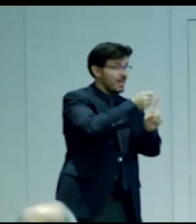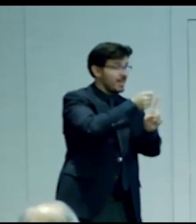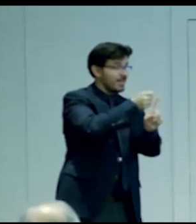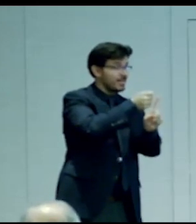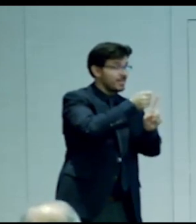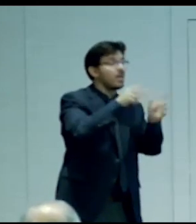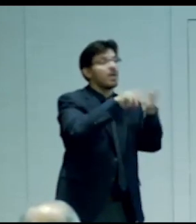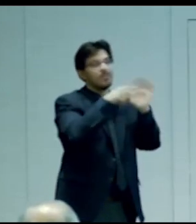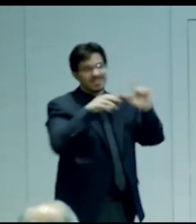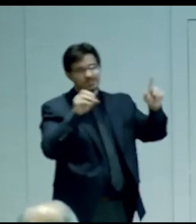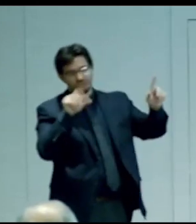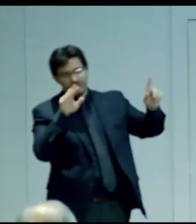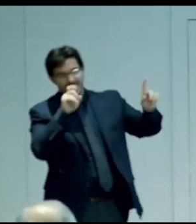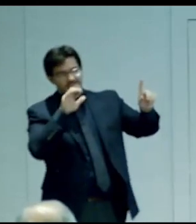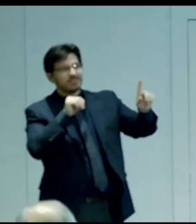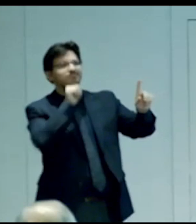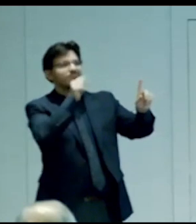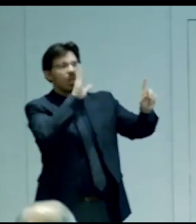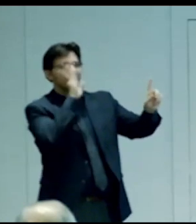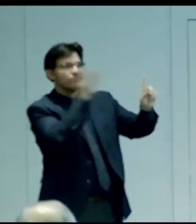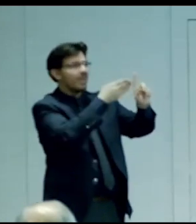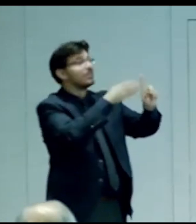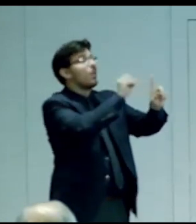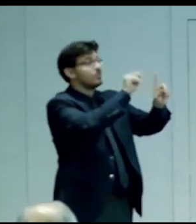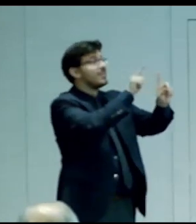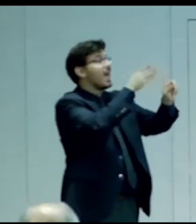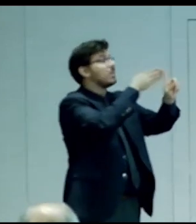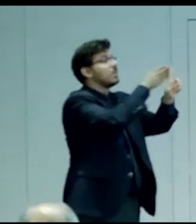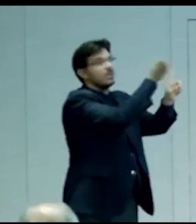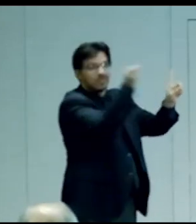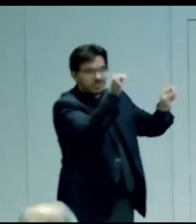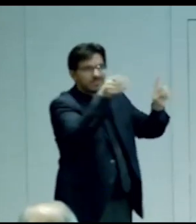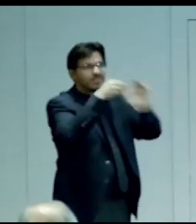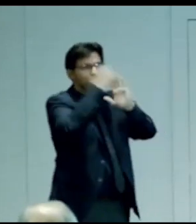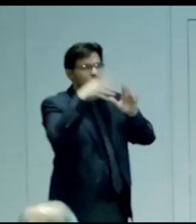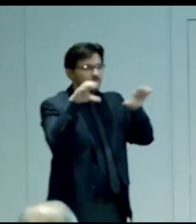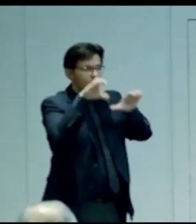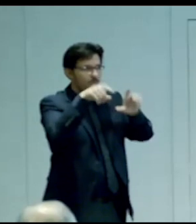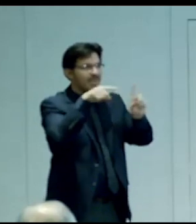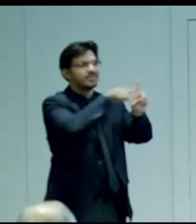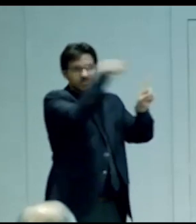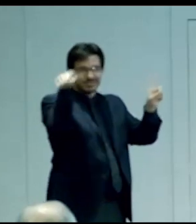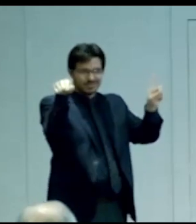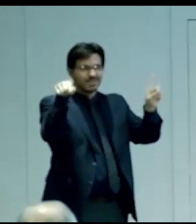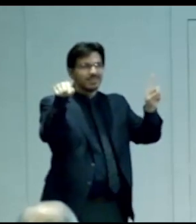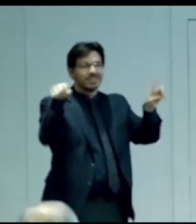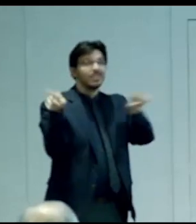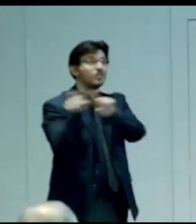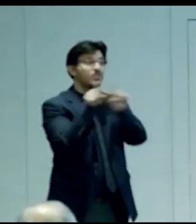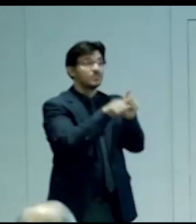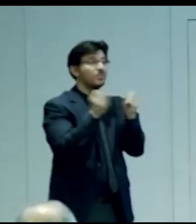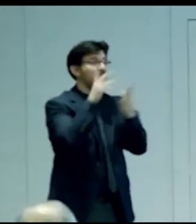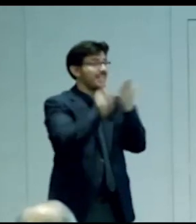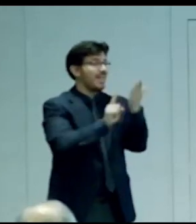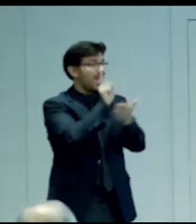an indirect effect through OTL, through student performance, and the same thing with the average number of hours